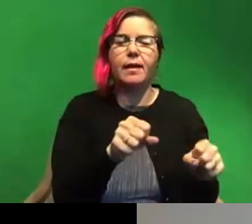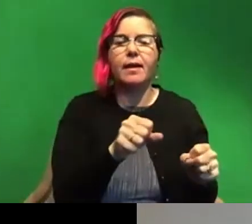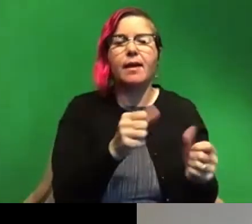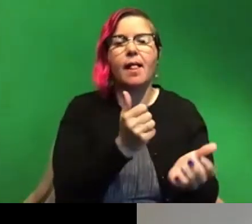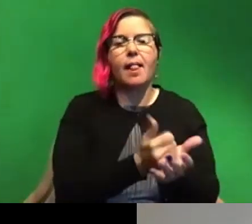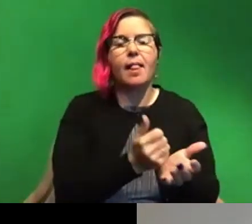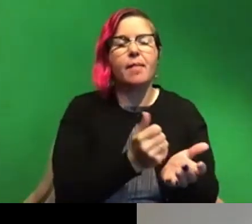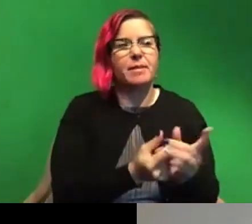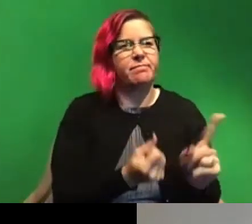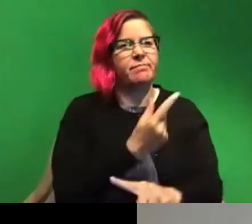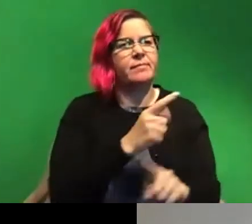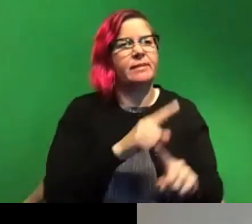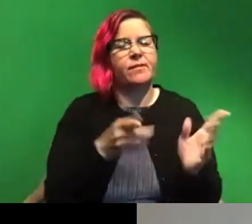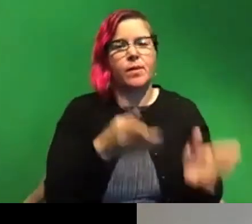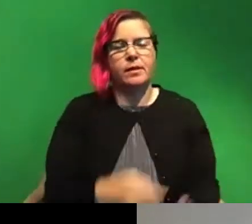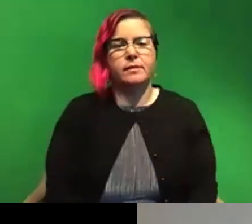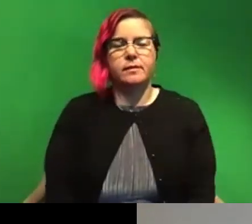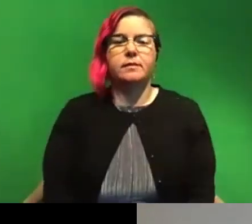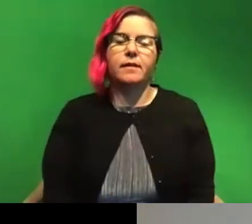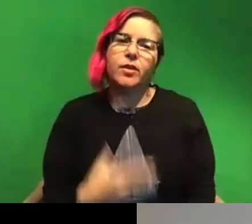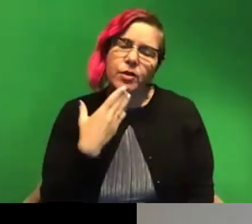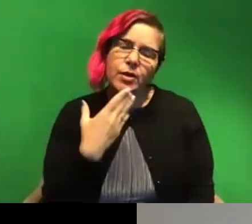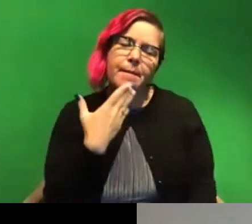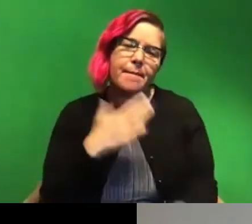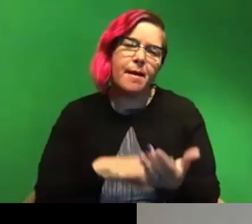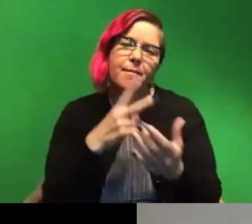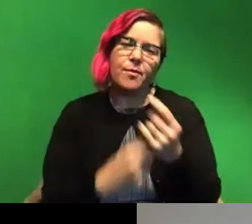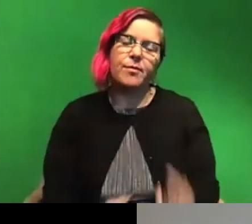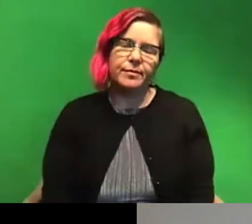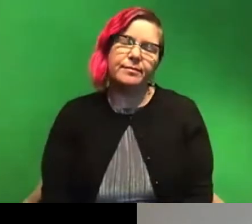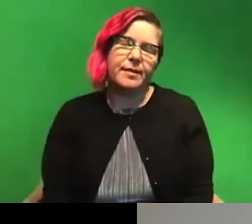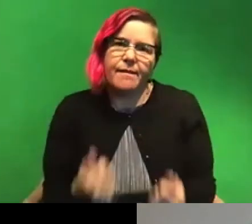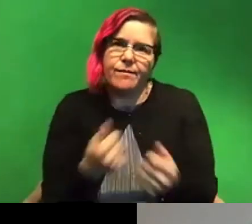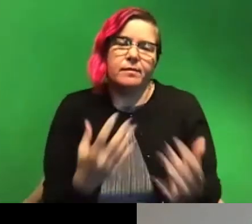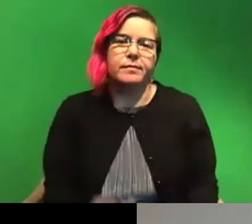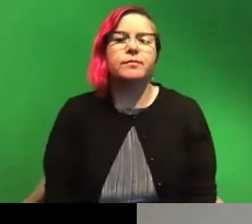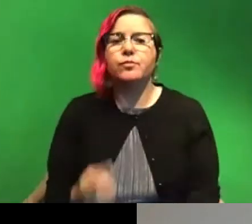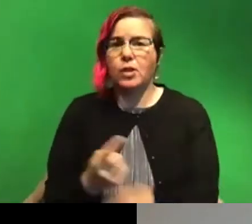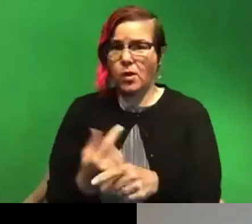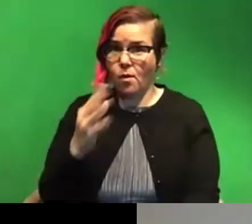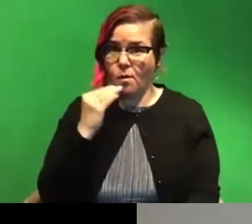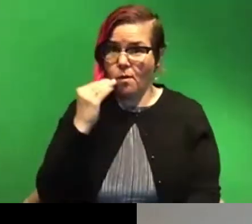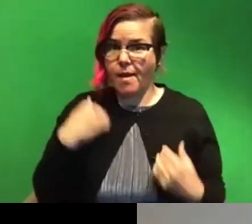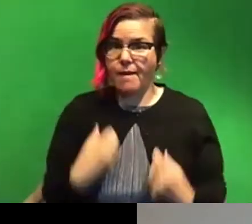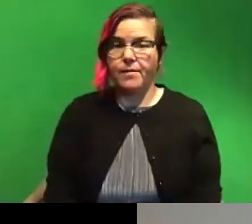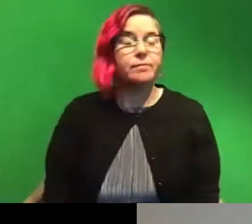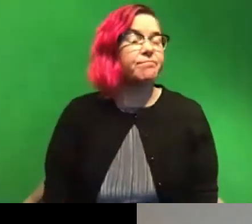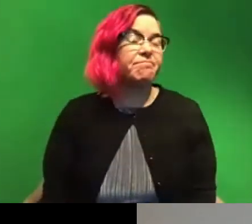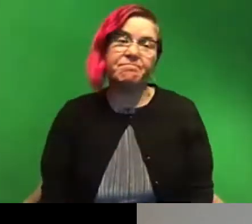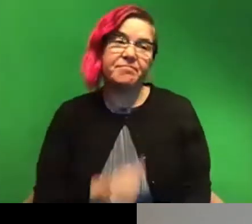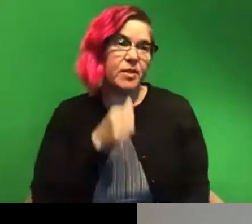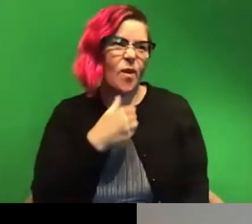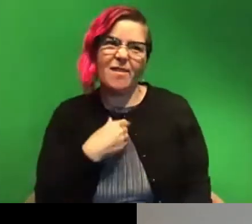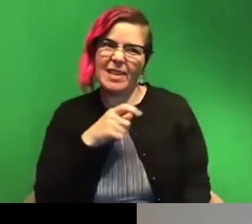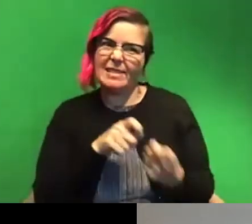weren't thinking about. So, there's a good and bad to everything. Right. Do you have any of those in your house? I actually do not, for that exact